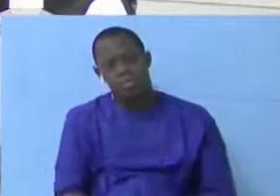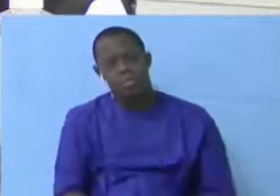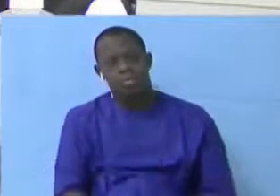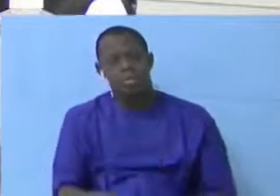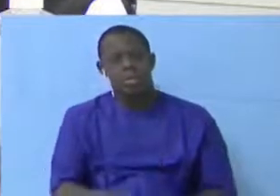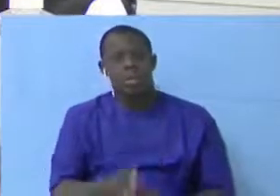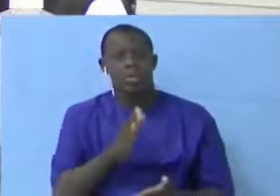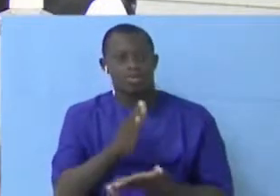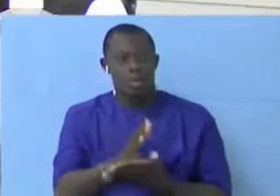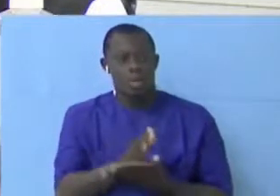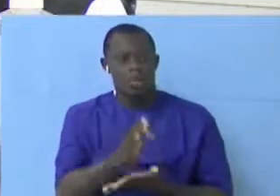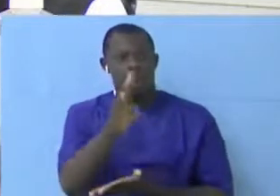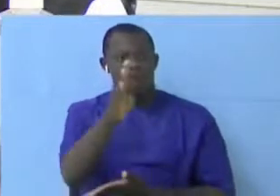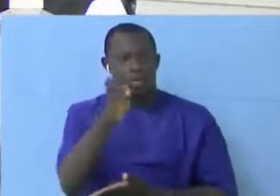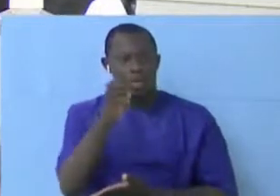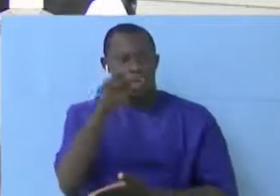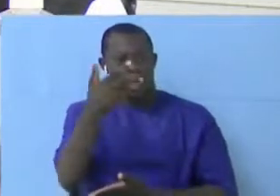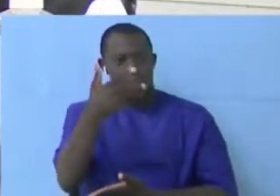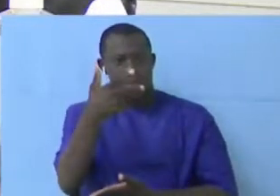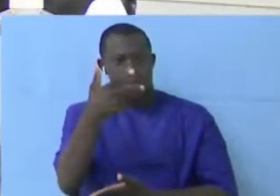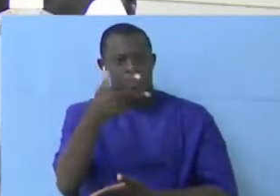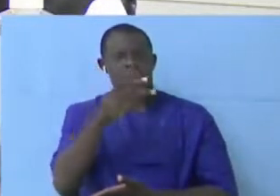48 were men.